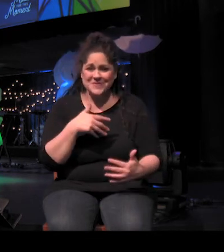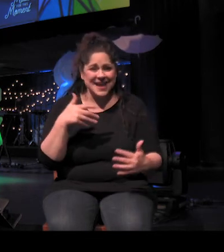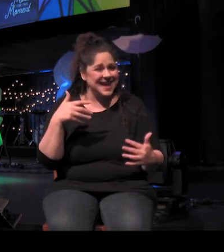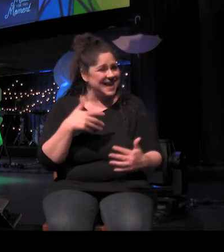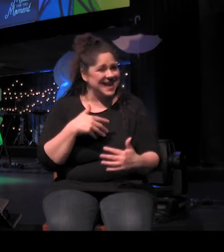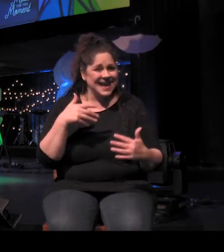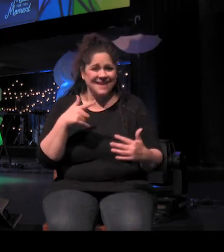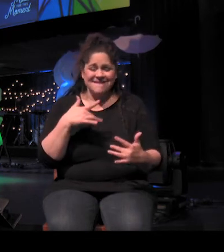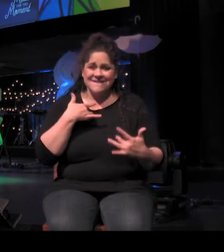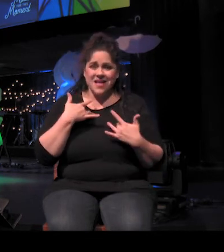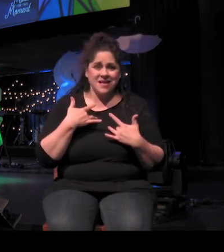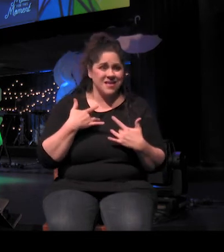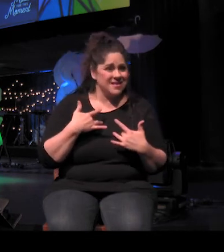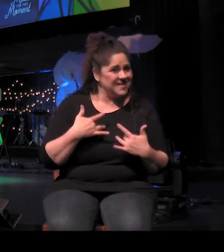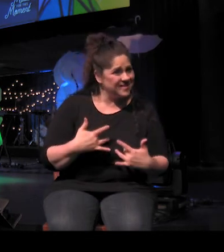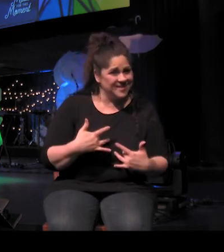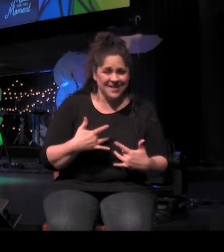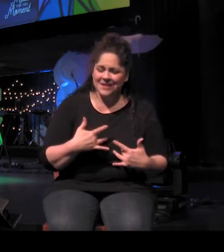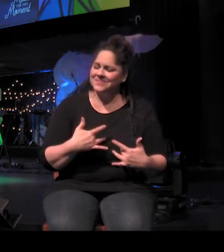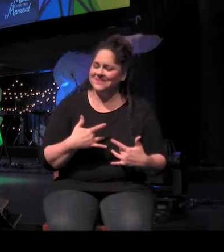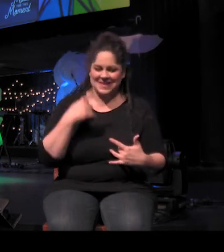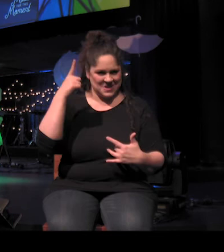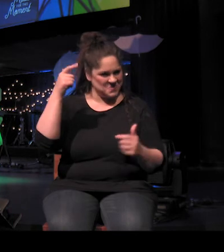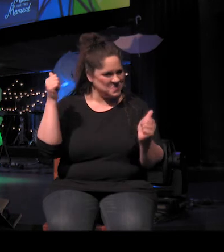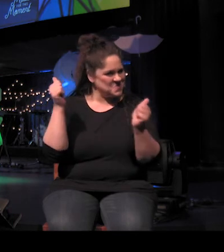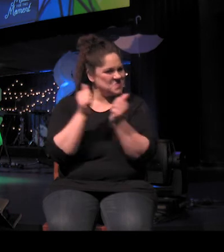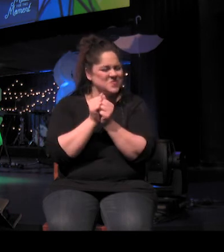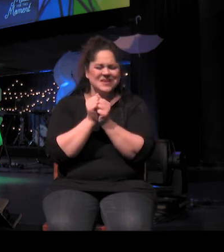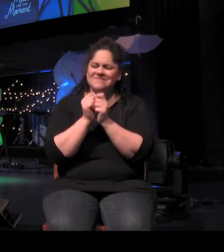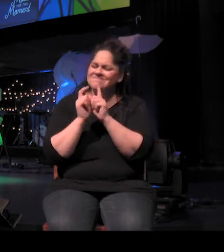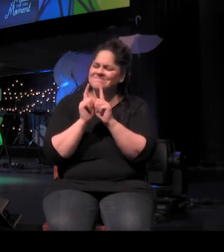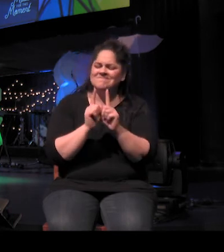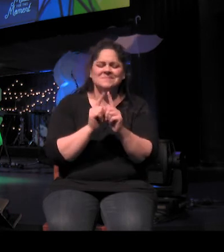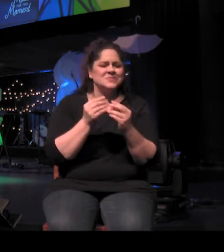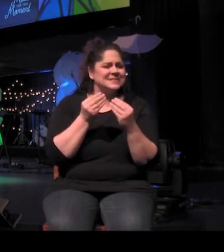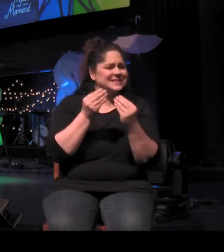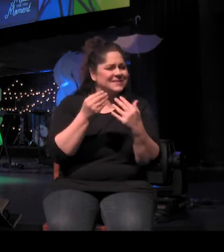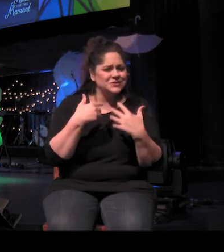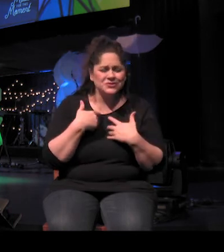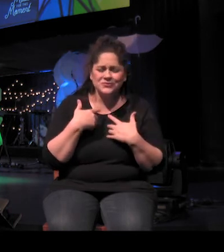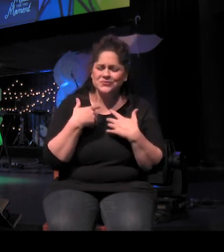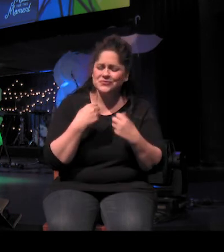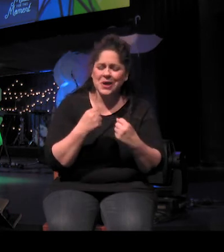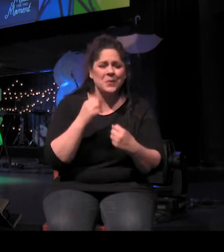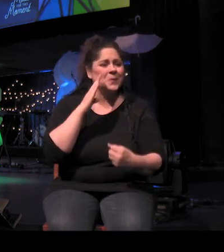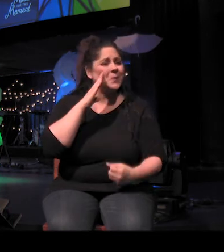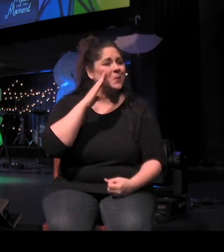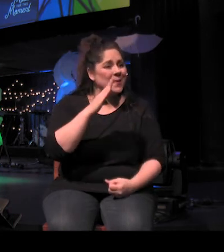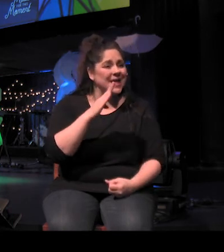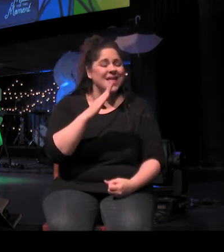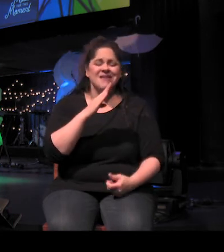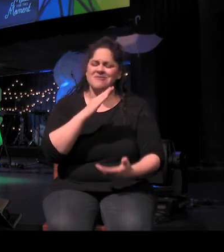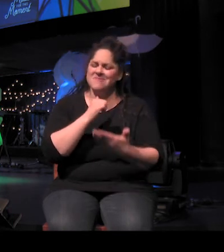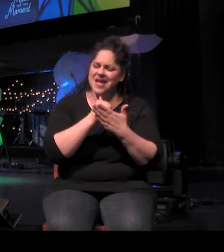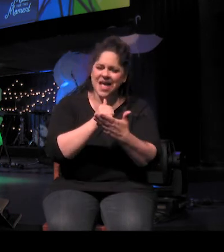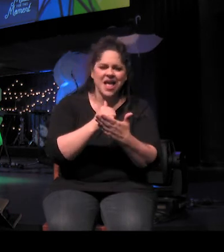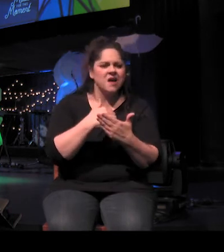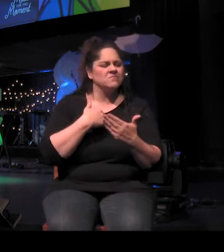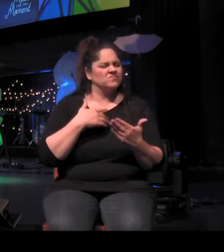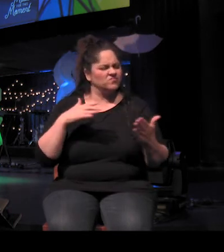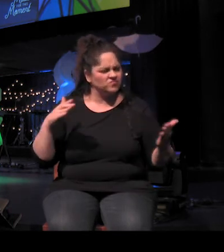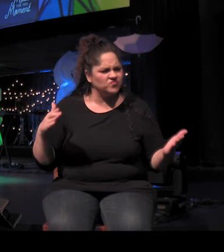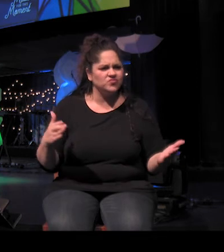be discouraged, for I am your God. I will strengthen you and help you. I will hold you up with